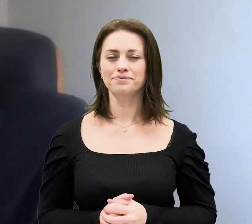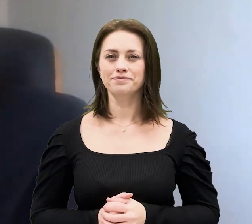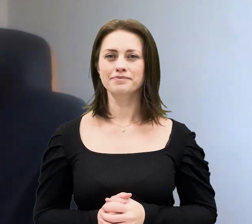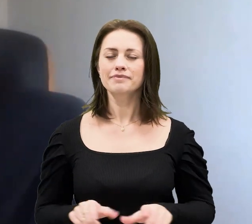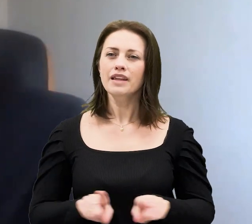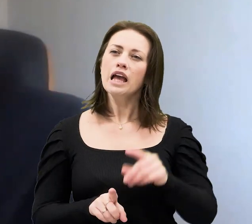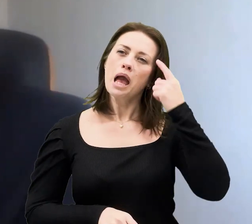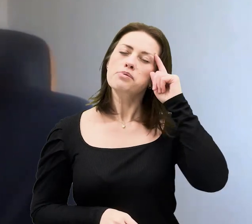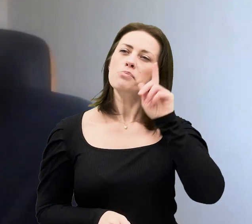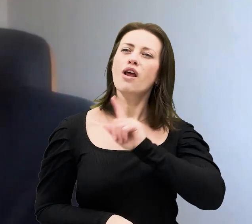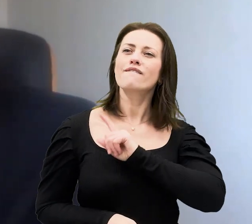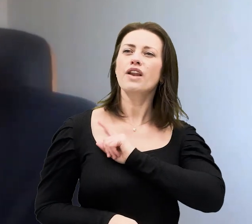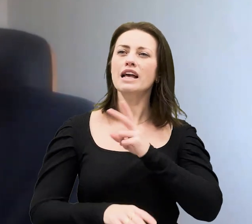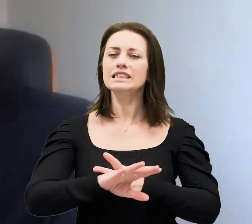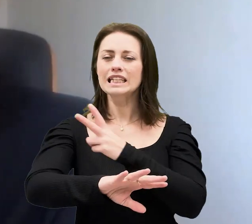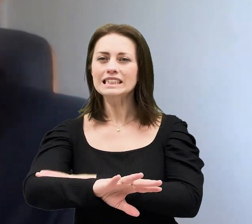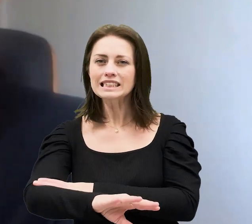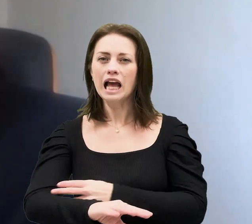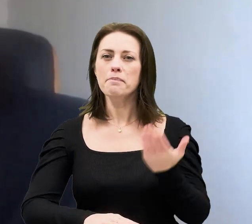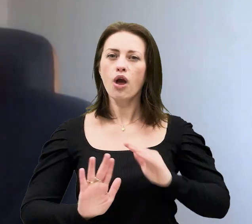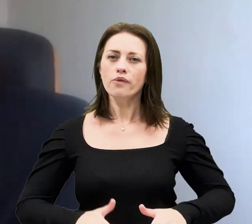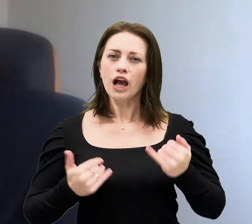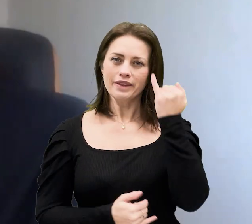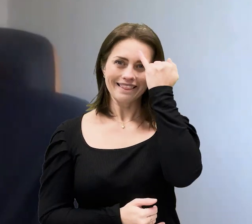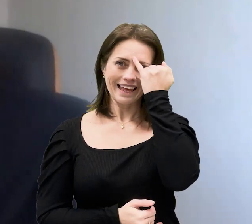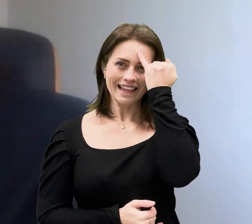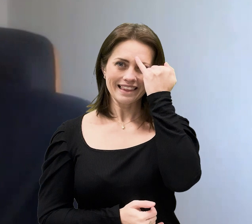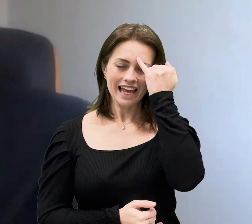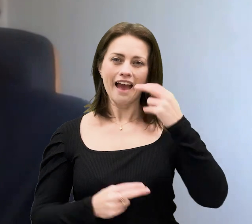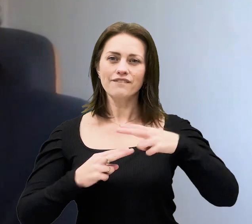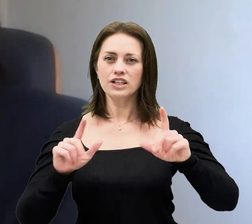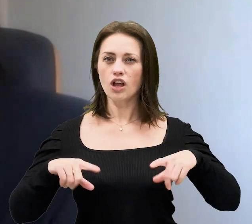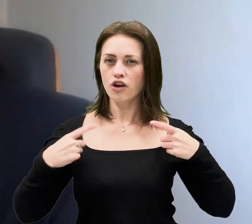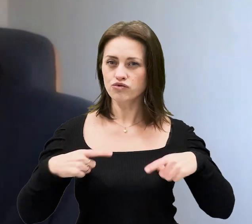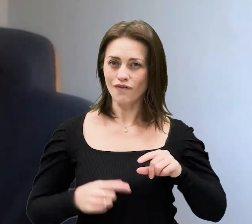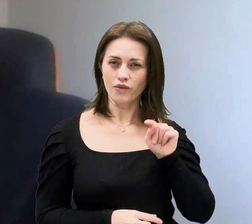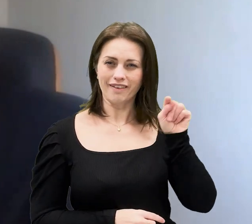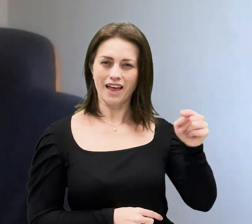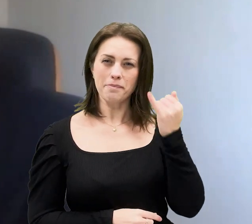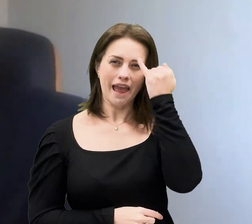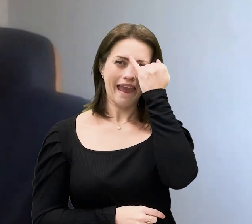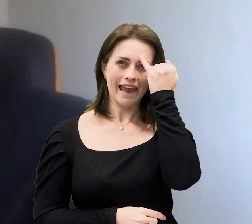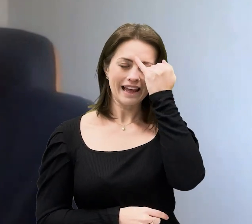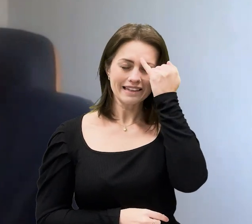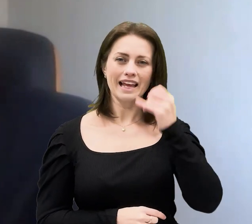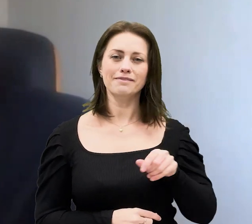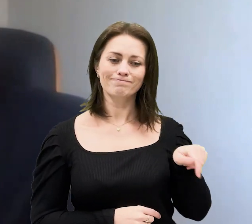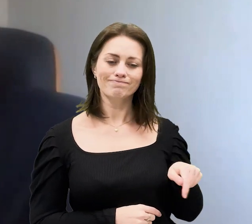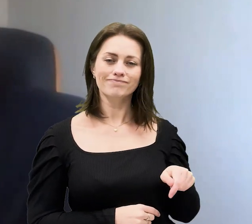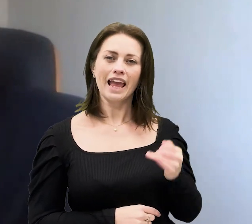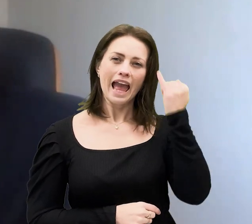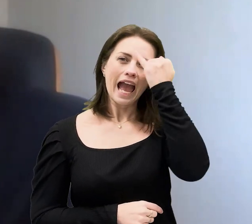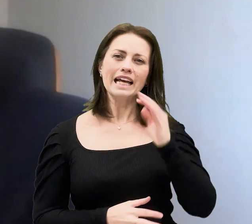country. I grew up in India. Most of my life I lived there. In the Indian context, now there is